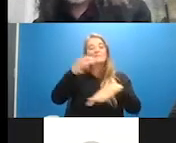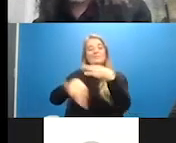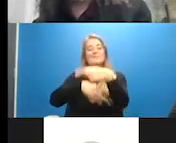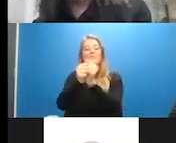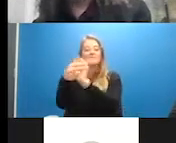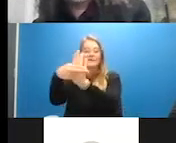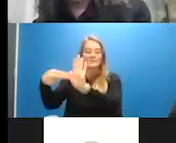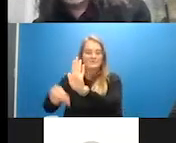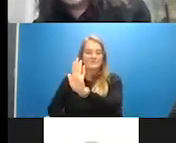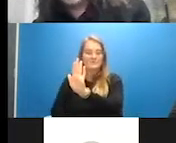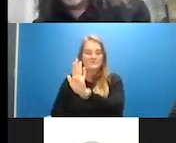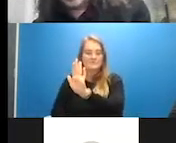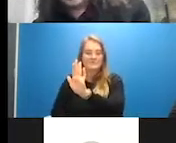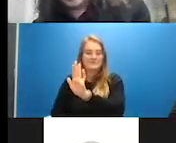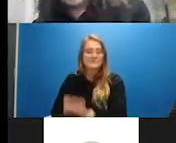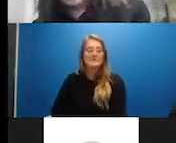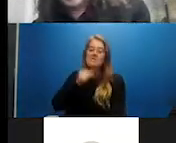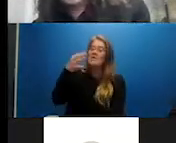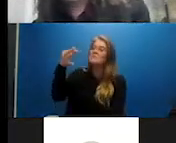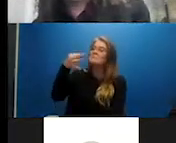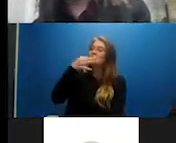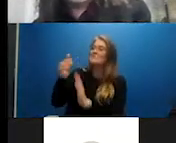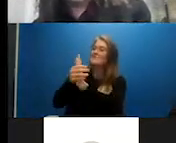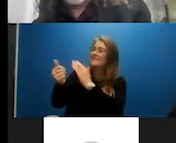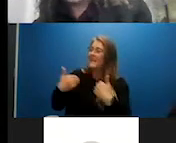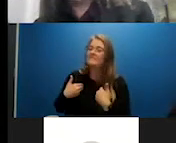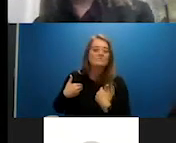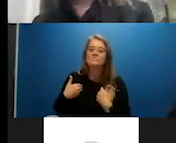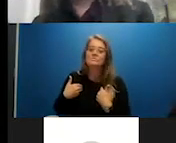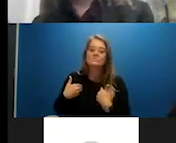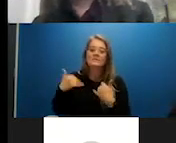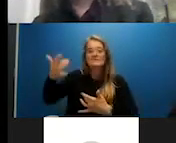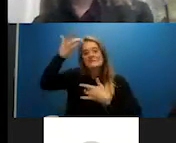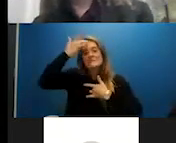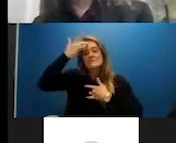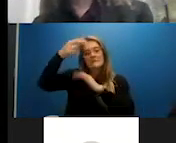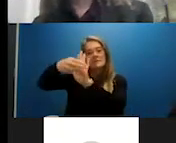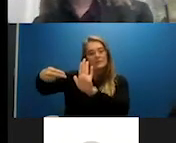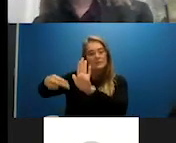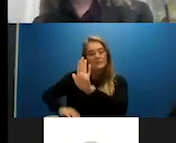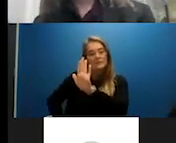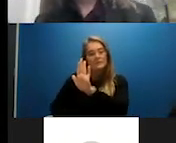diagnosis. Instead of being named for the gifts you carry, you're now named as being sick and dysfunctional.